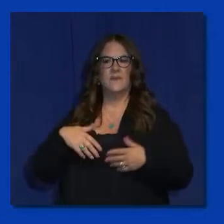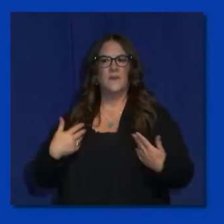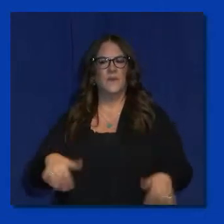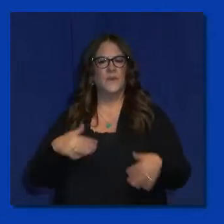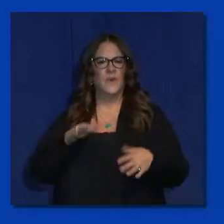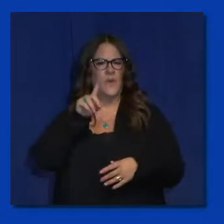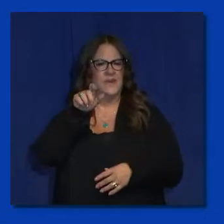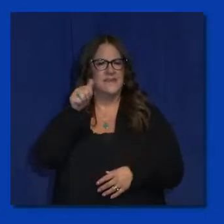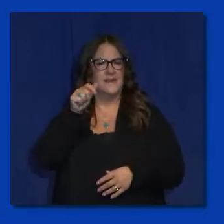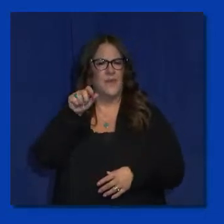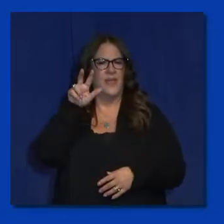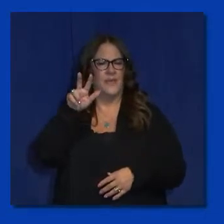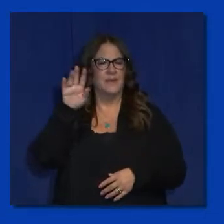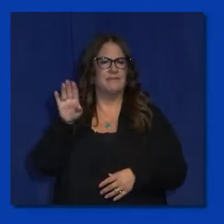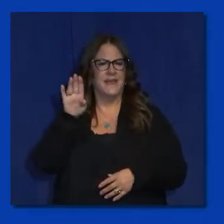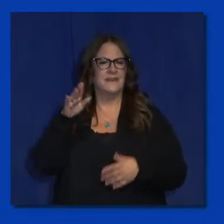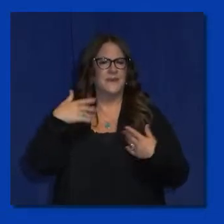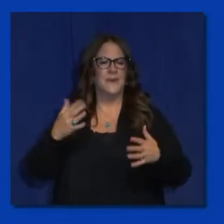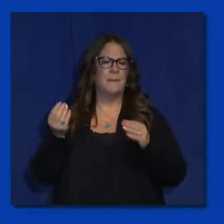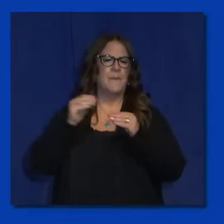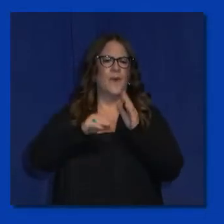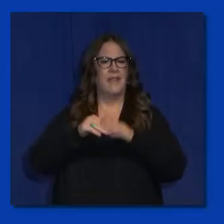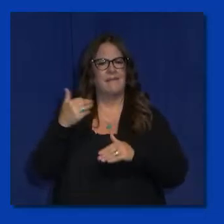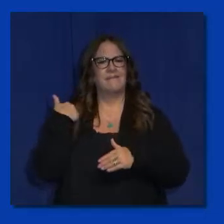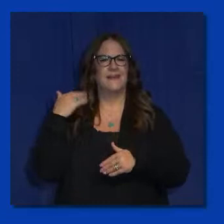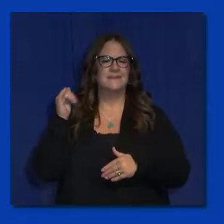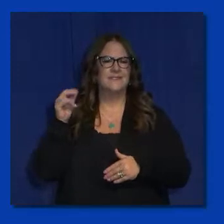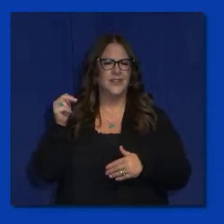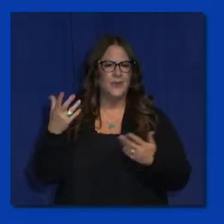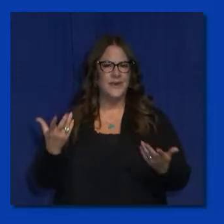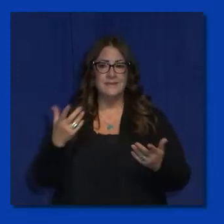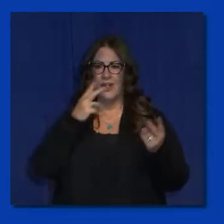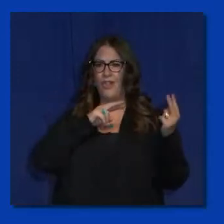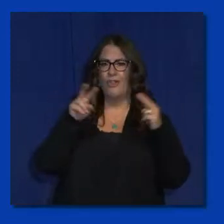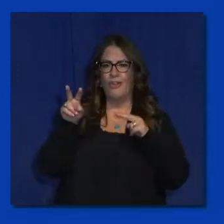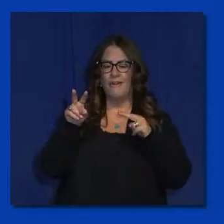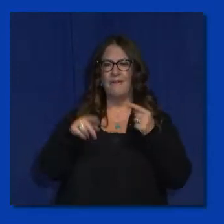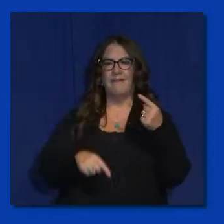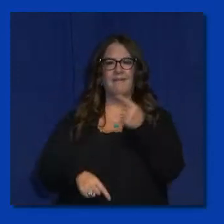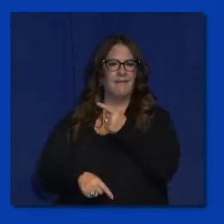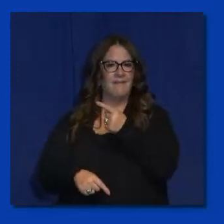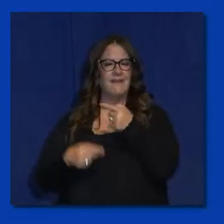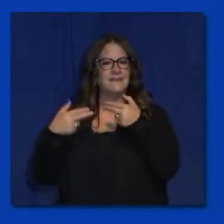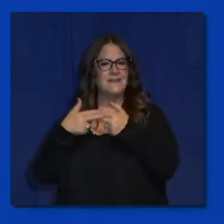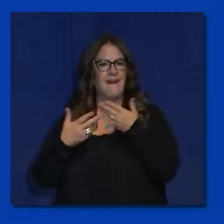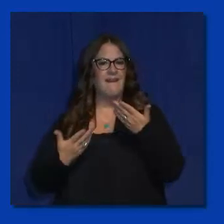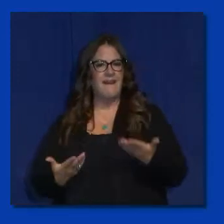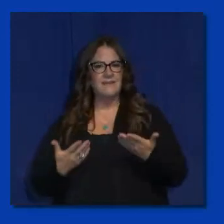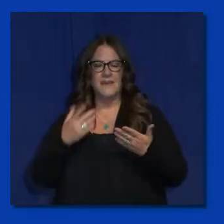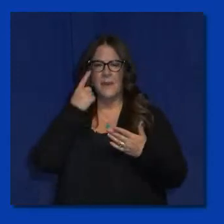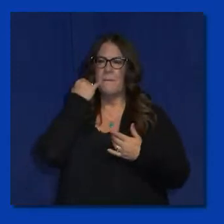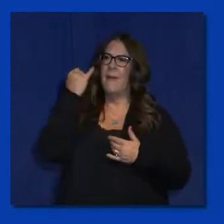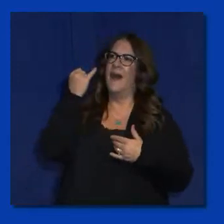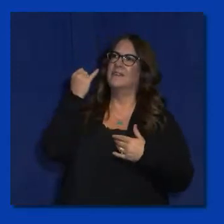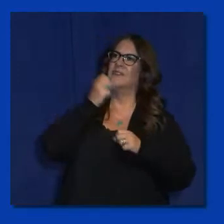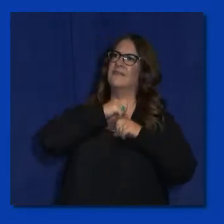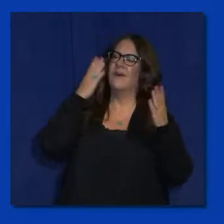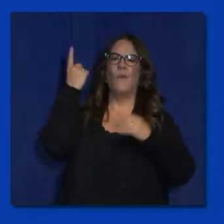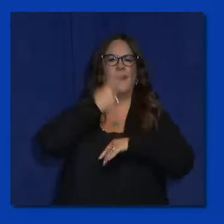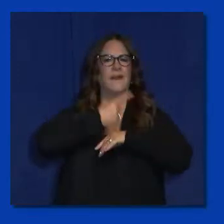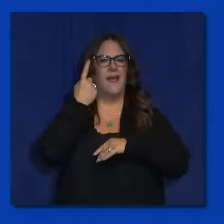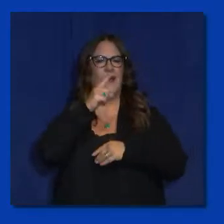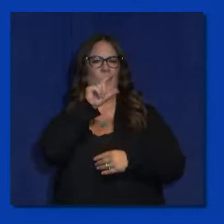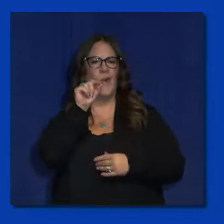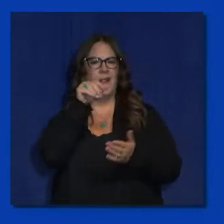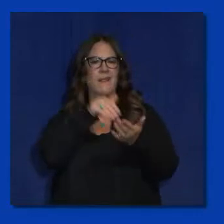higher than that January number. Look how this reflects. We all talked about one day, just imagine,